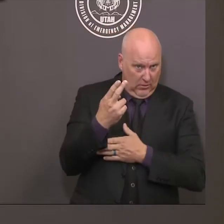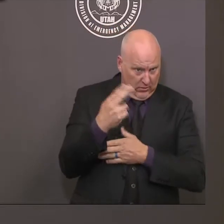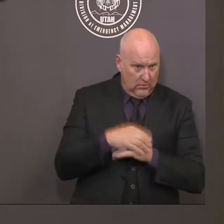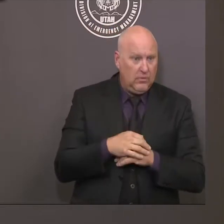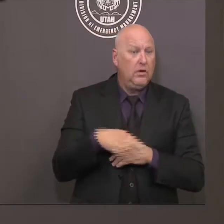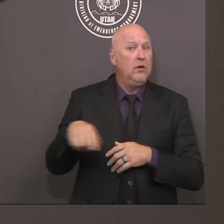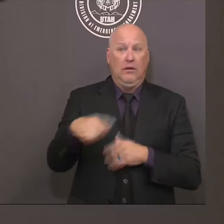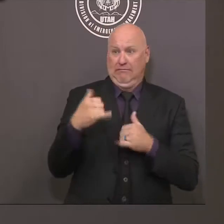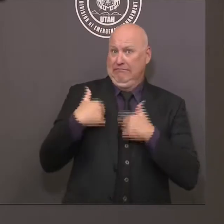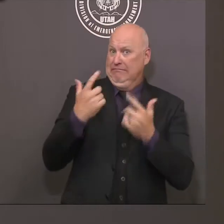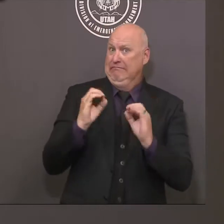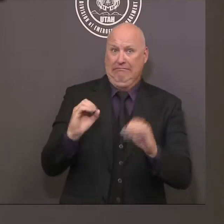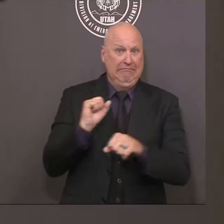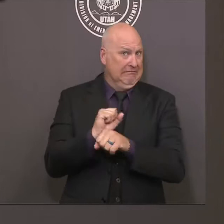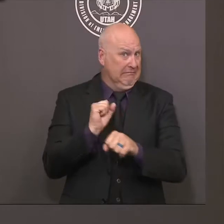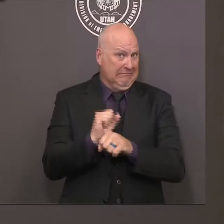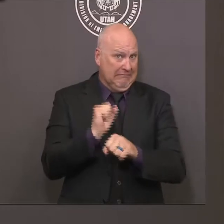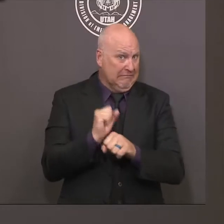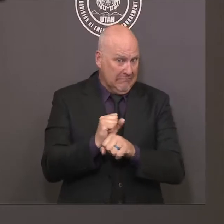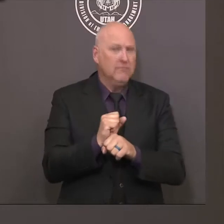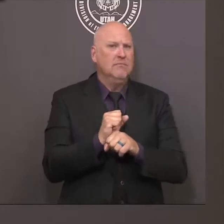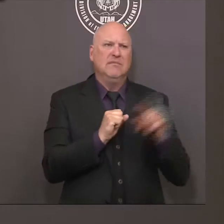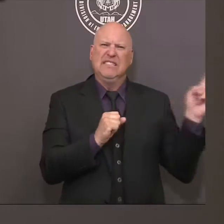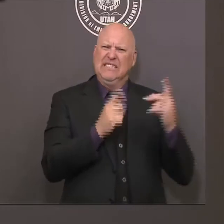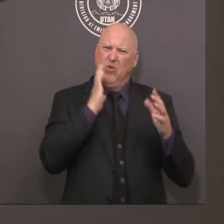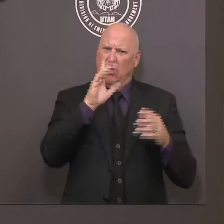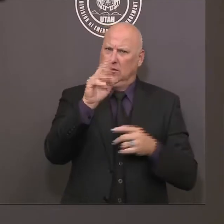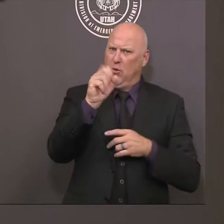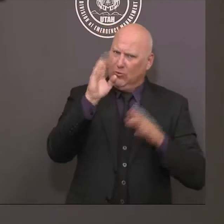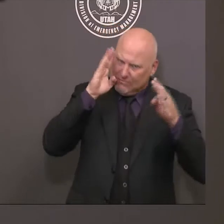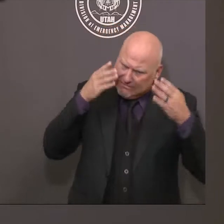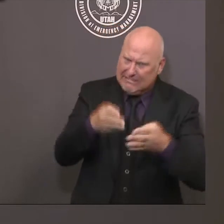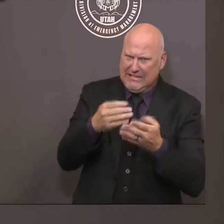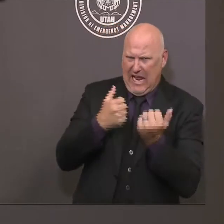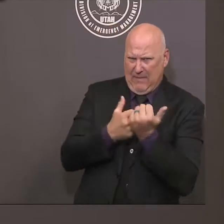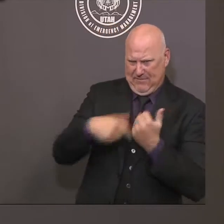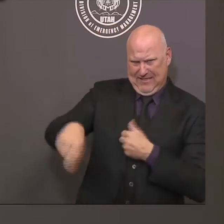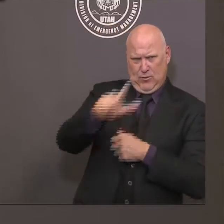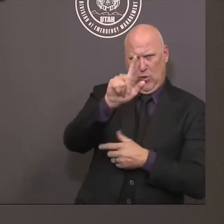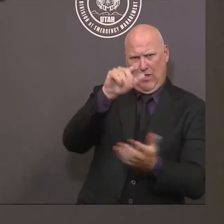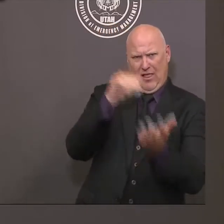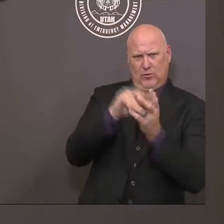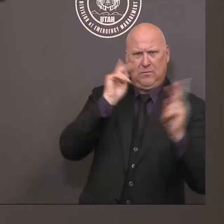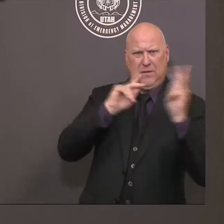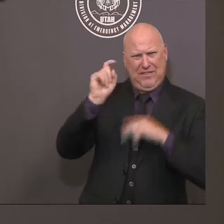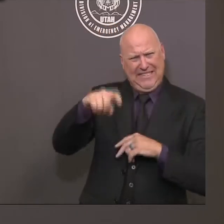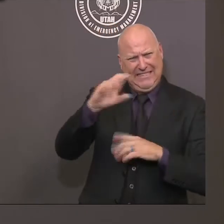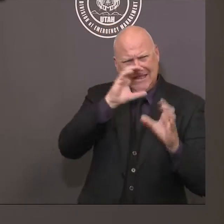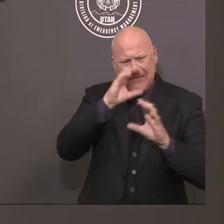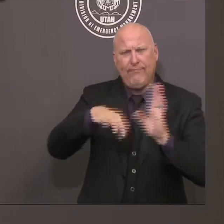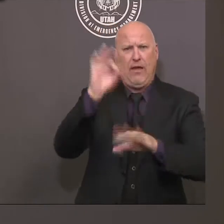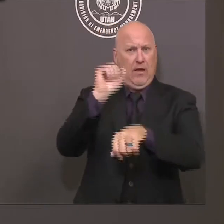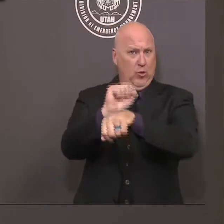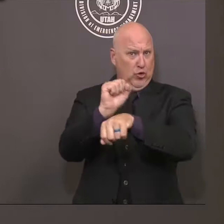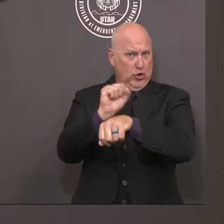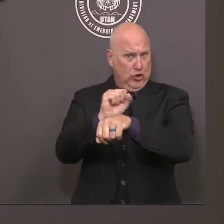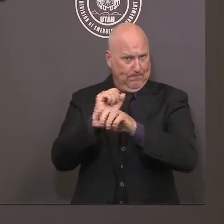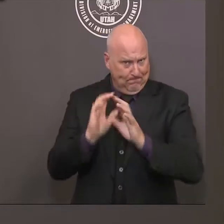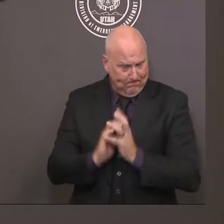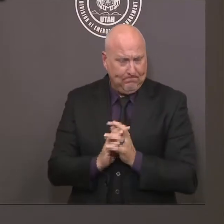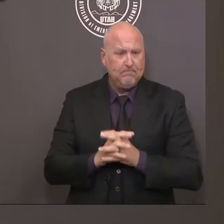aware, over the next couple of days, we've been called into special session to deal with budgetary and policy items related